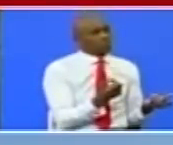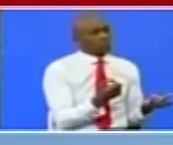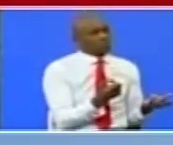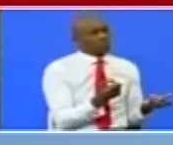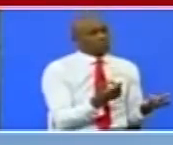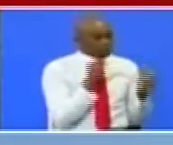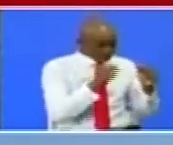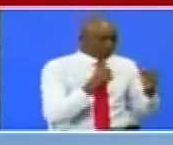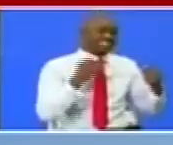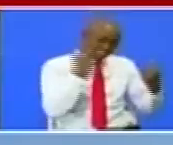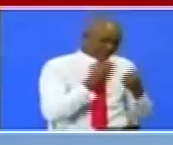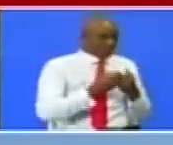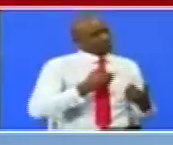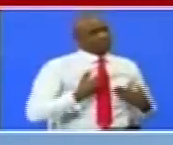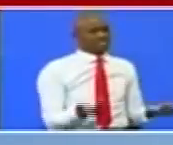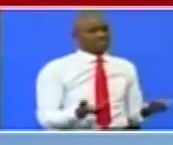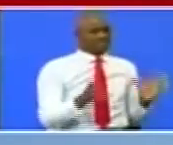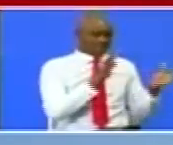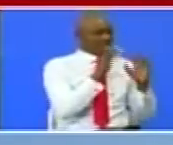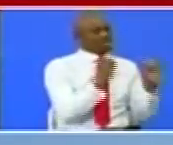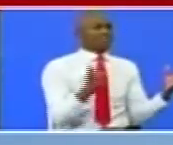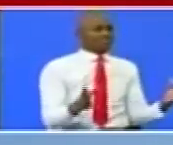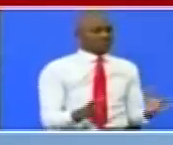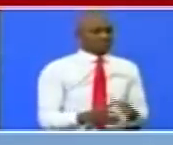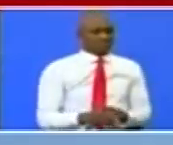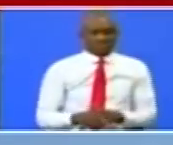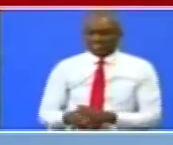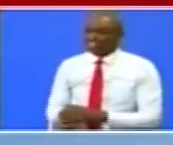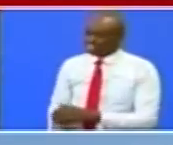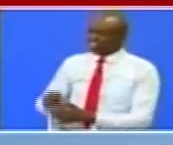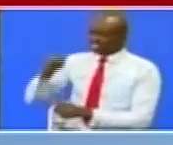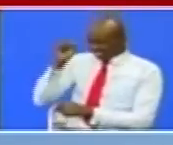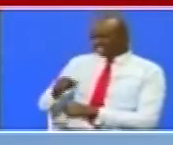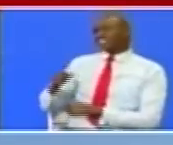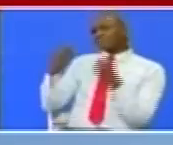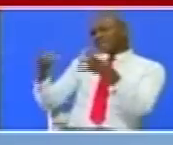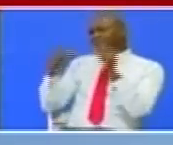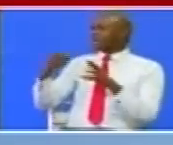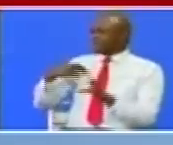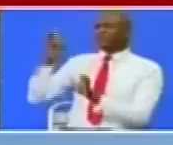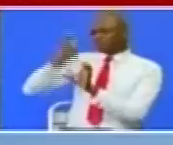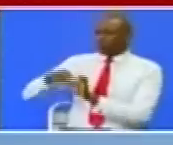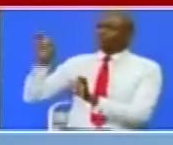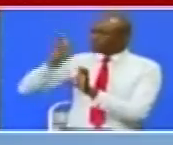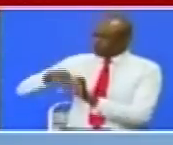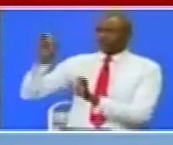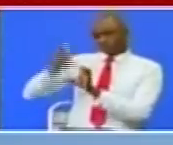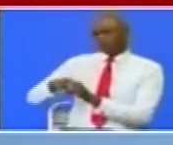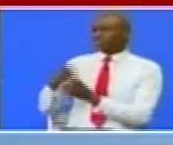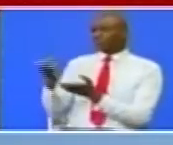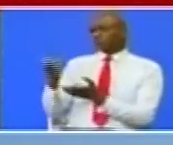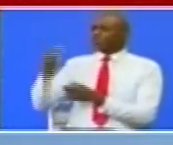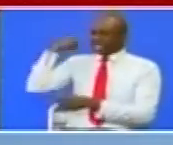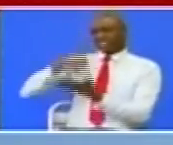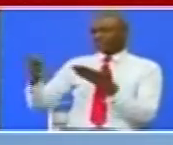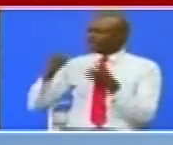it's going to be a bit, it's almost not fair. Quite a number, the number of admissions have been done in the course of last